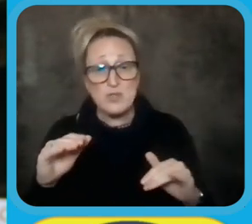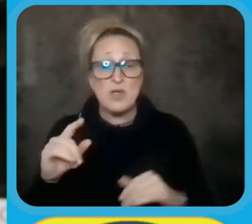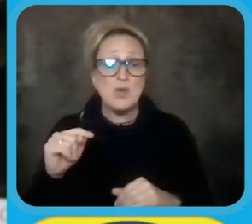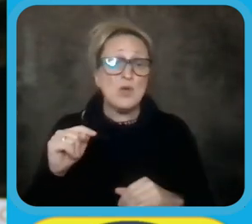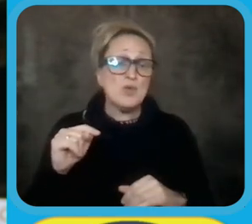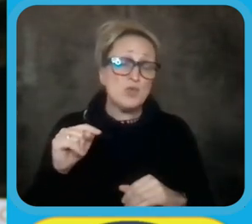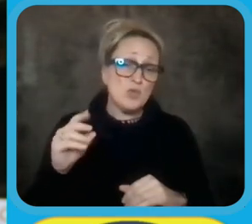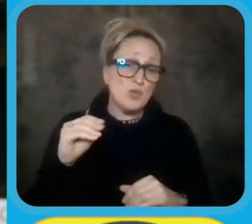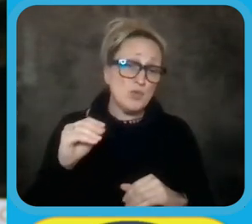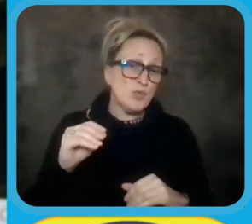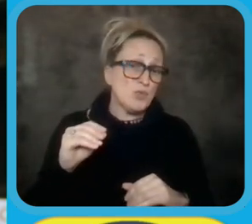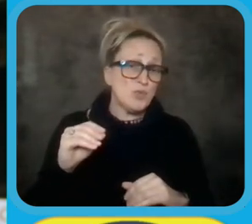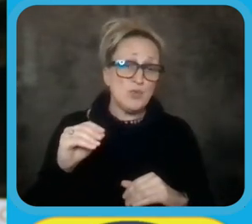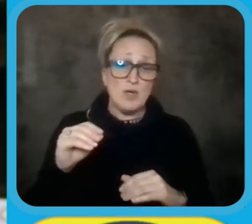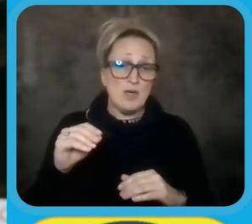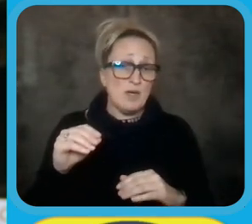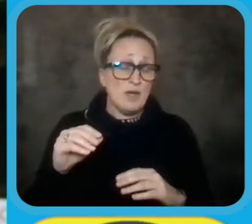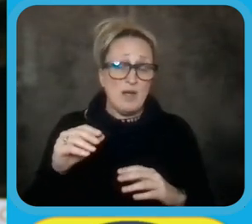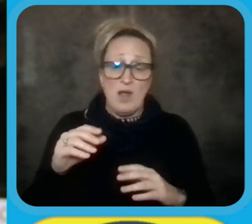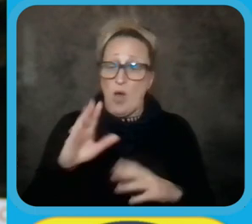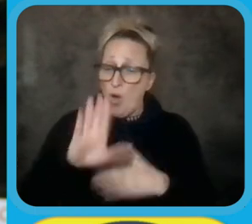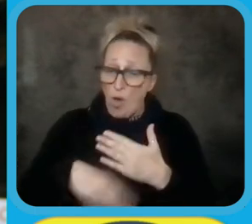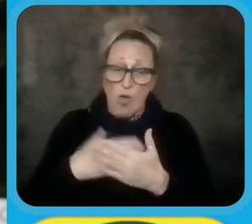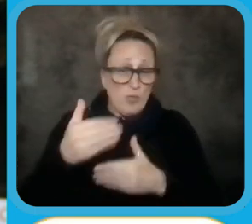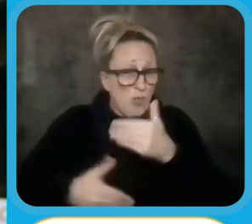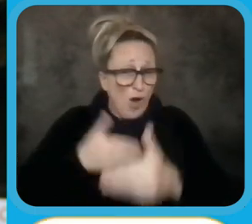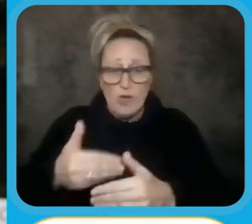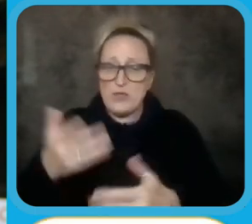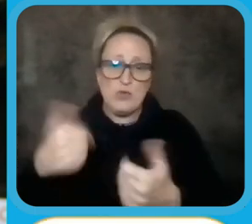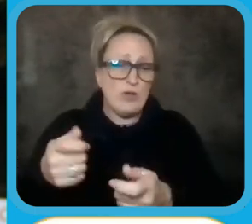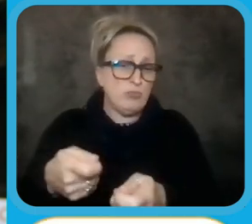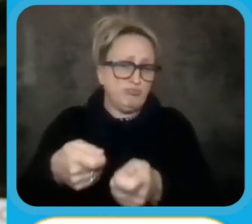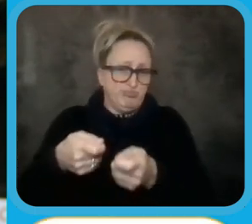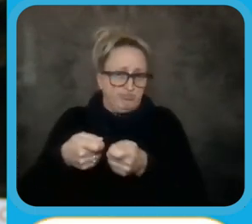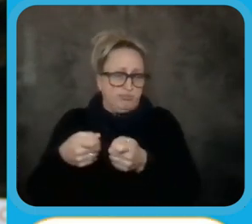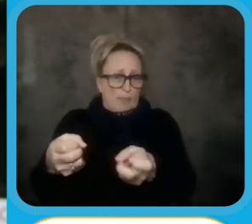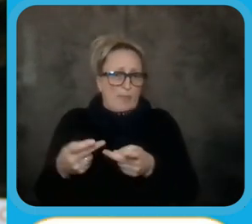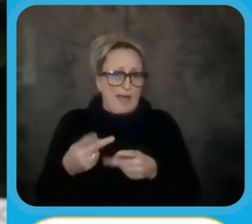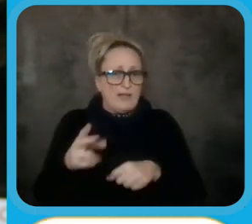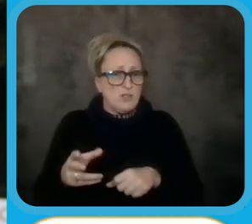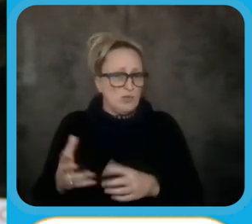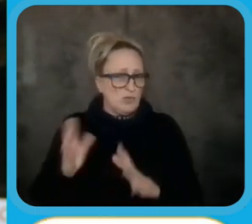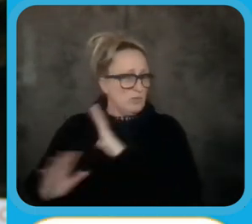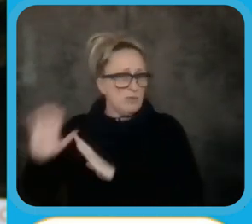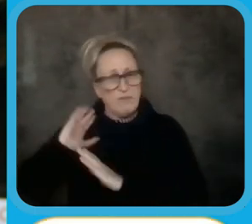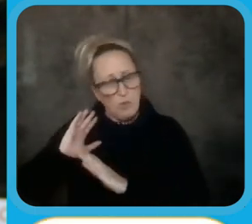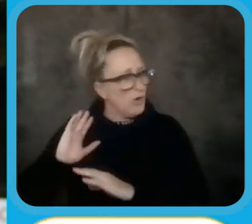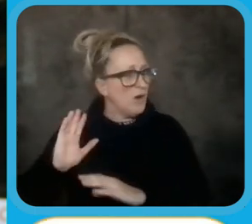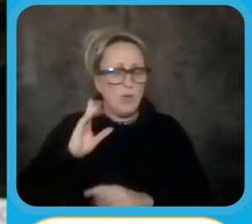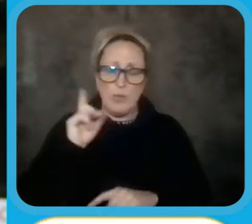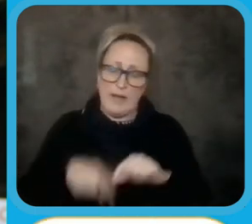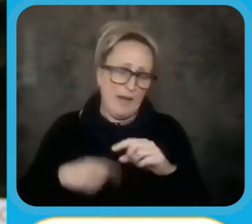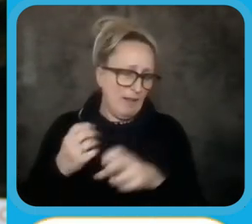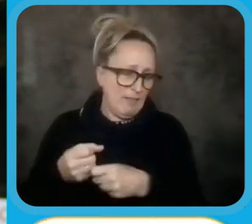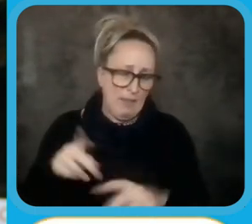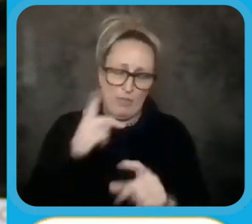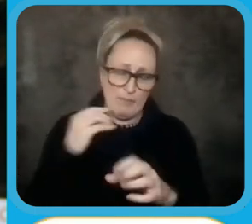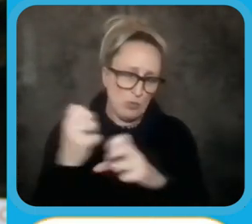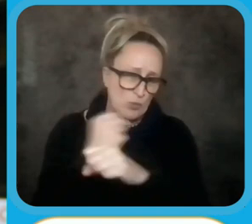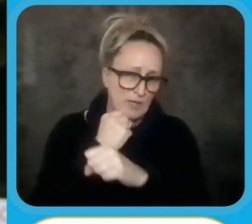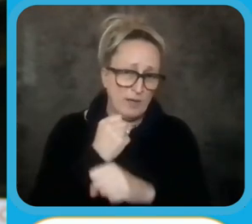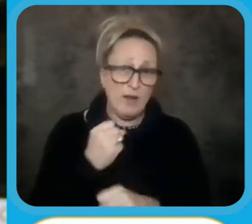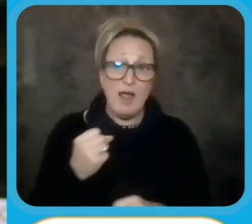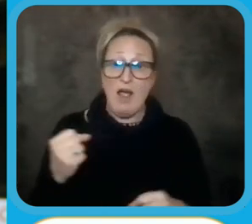all in hopes of rolling back all of the important progress we have made together, and we can't let them win. Now, if we place our faith over